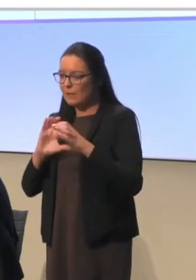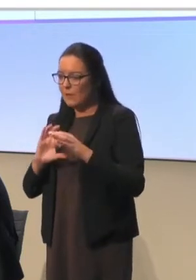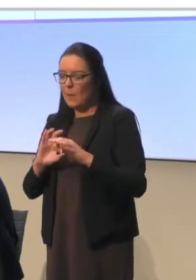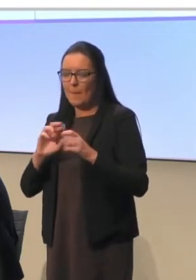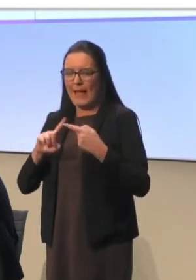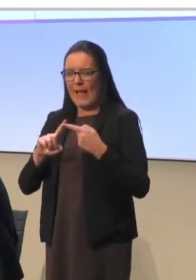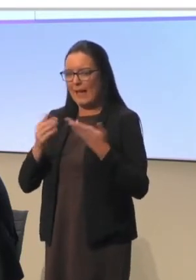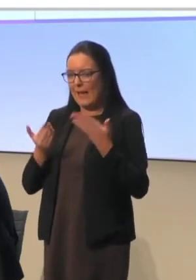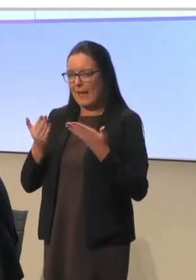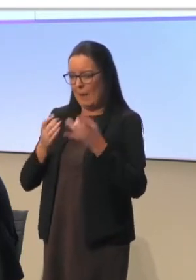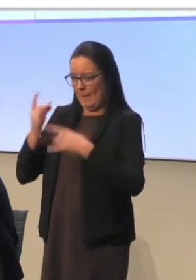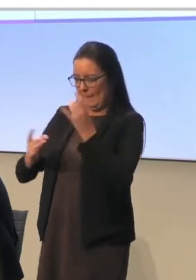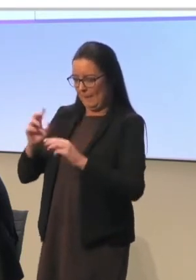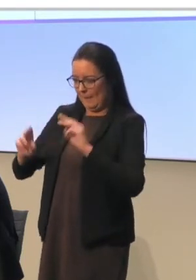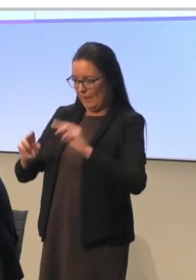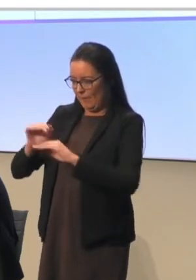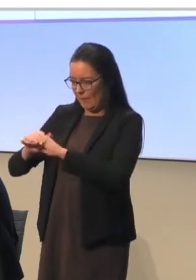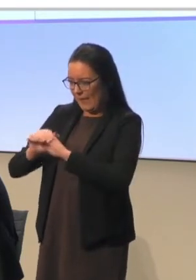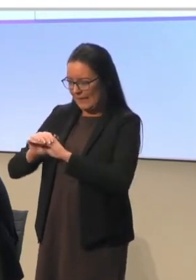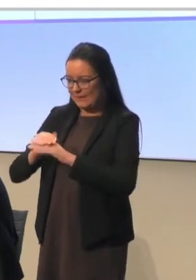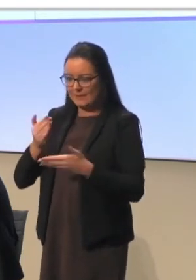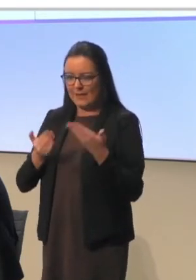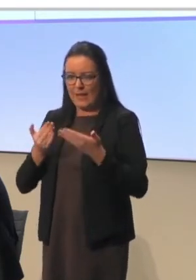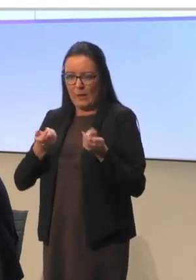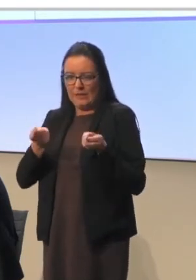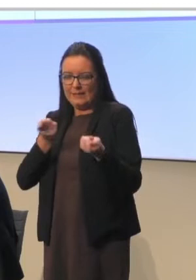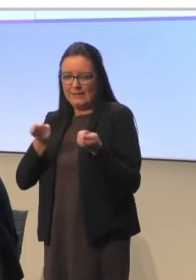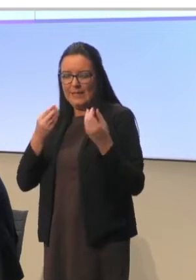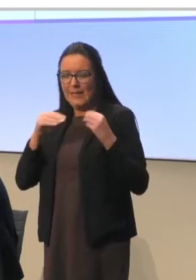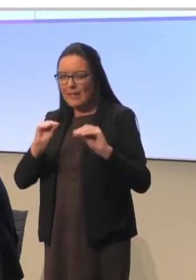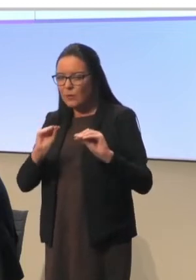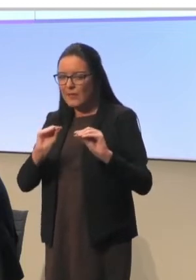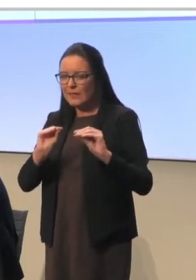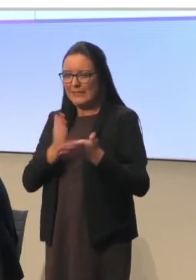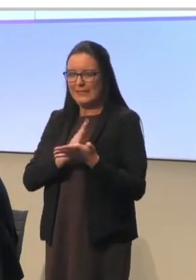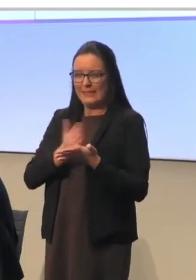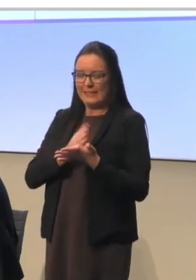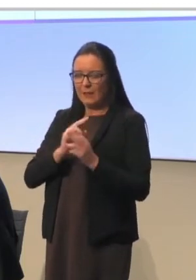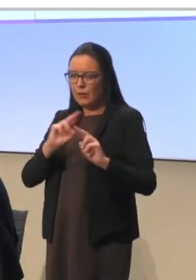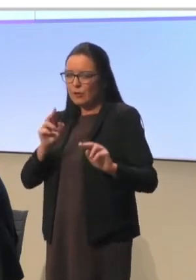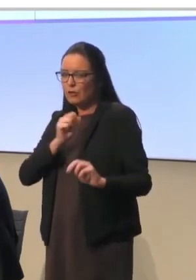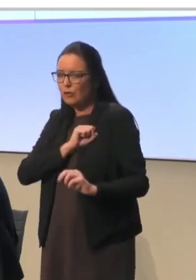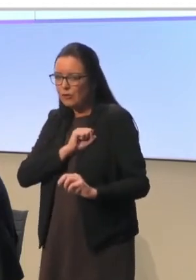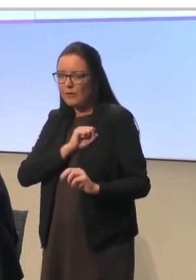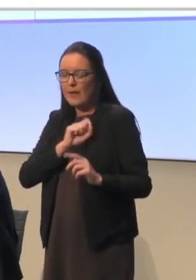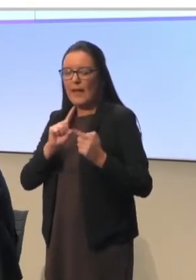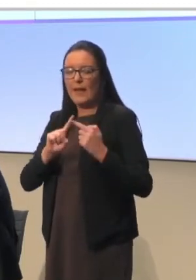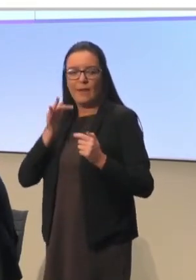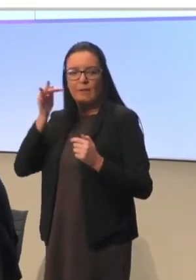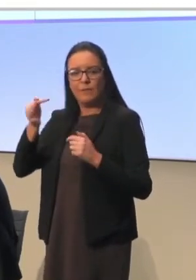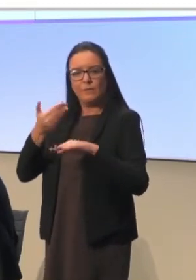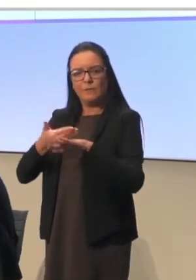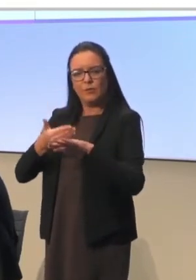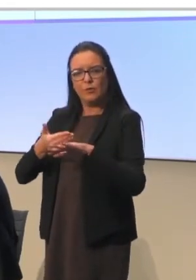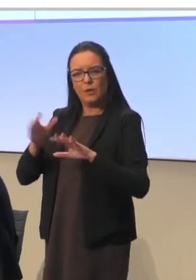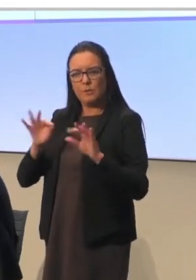friends and education, about dealing with the uncertainty, looking forward to homesickness, worry about future job choice,